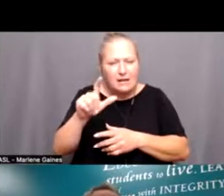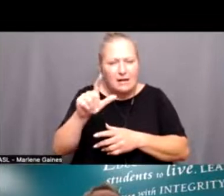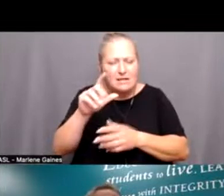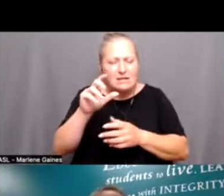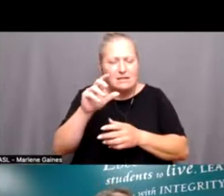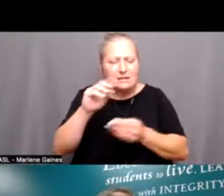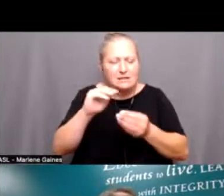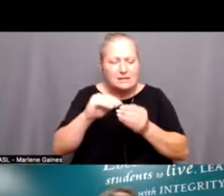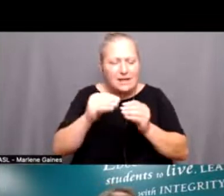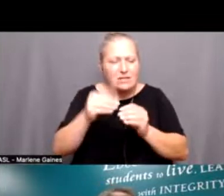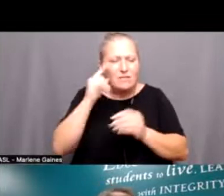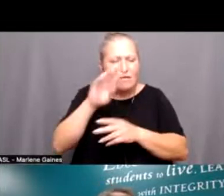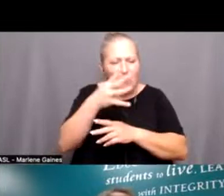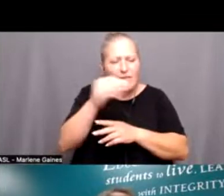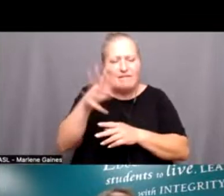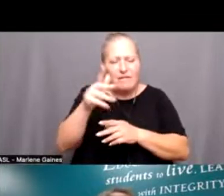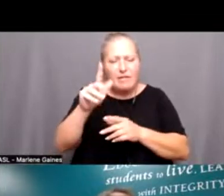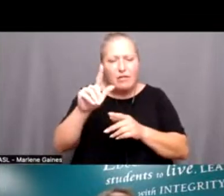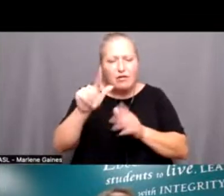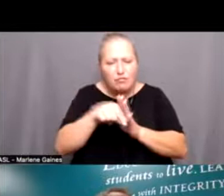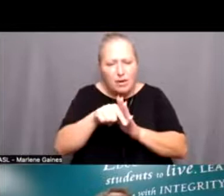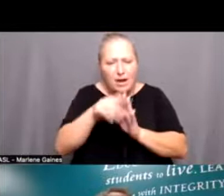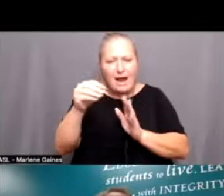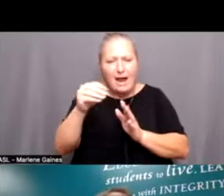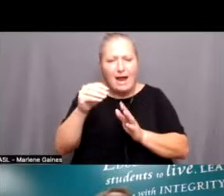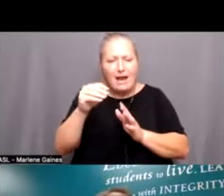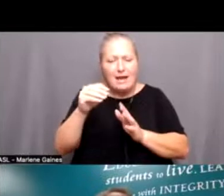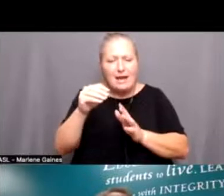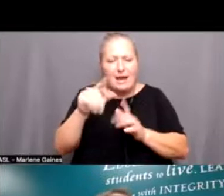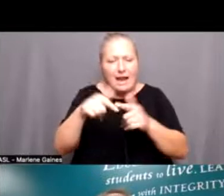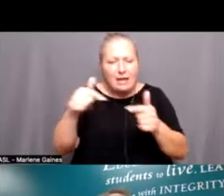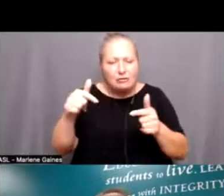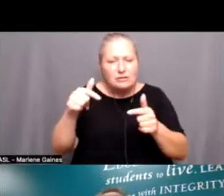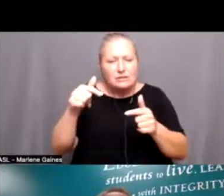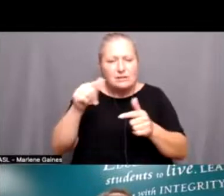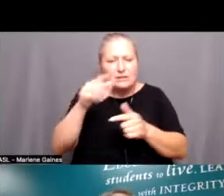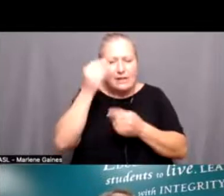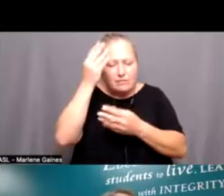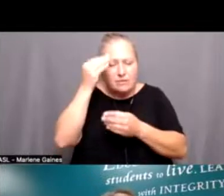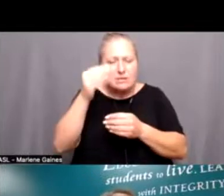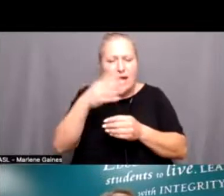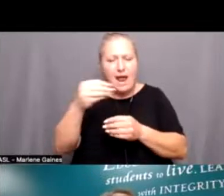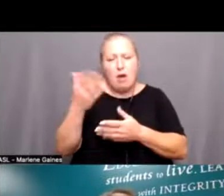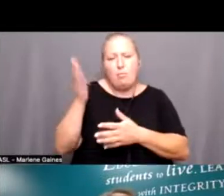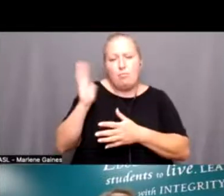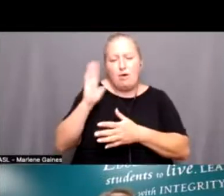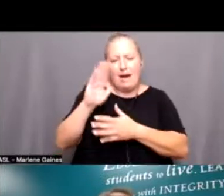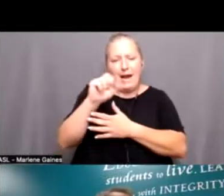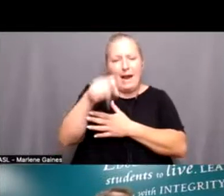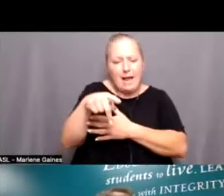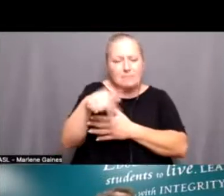graders. And then we, of course, would be using the literacy data that we have, as well as prior CASP data.